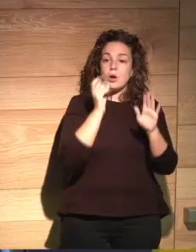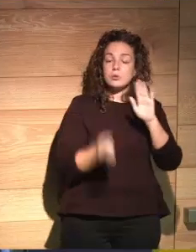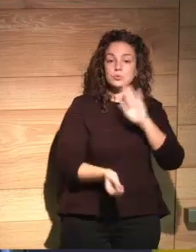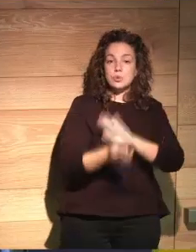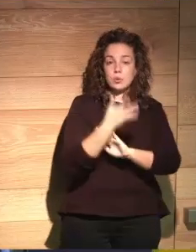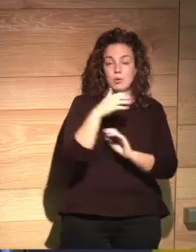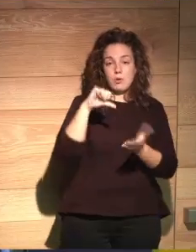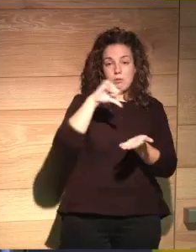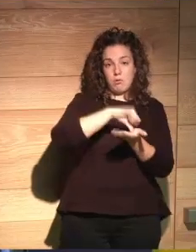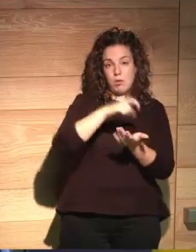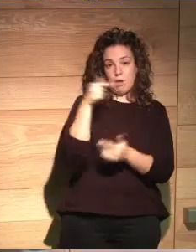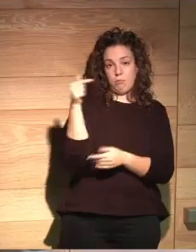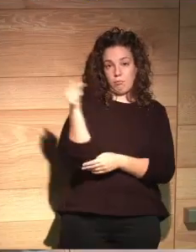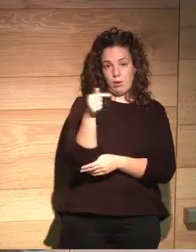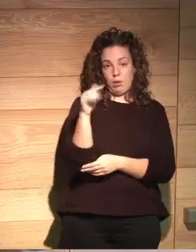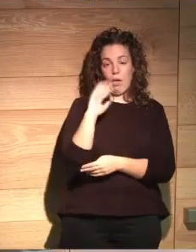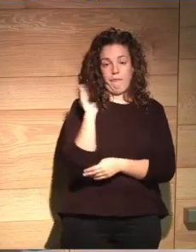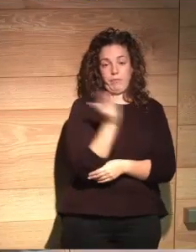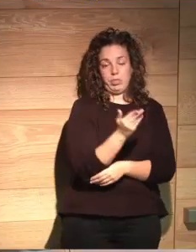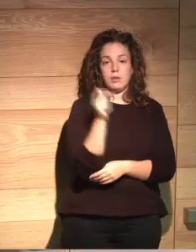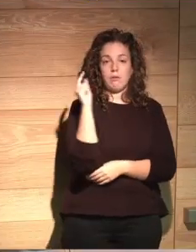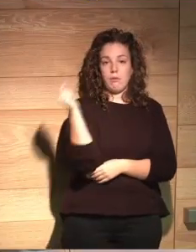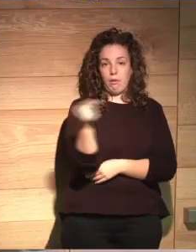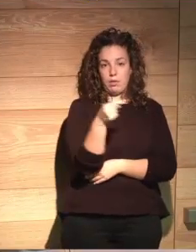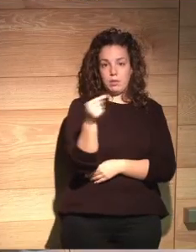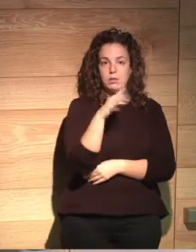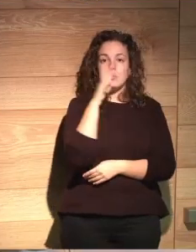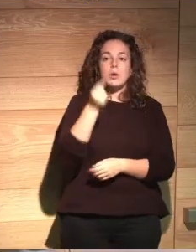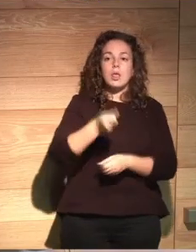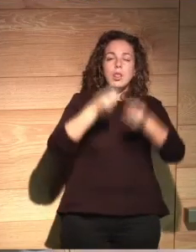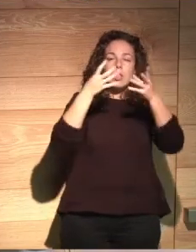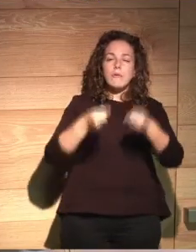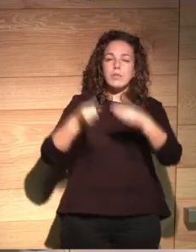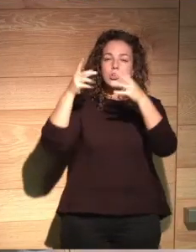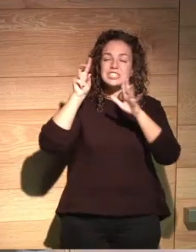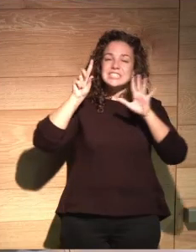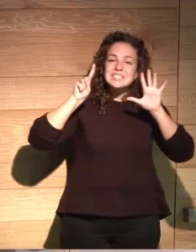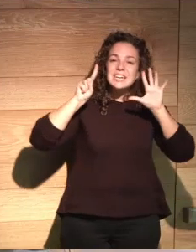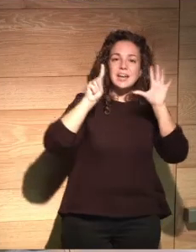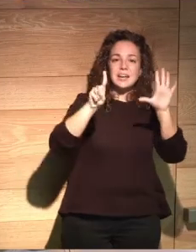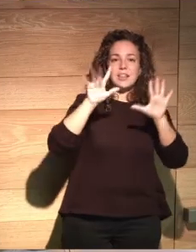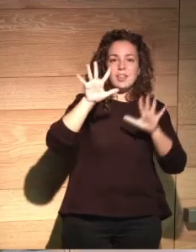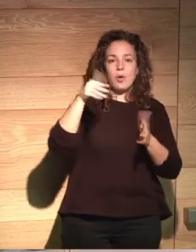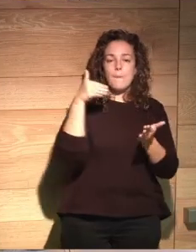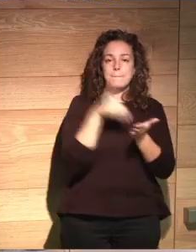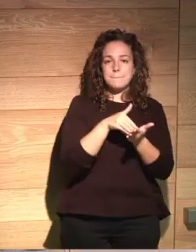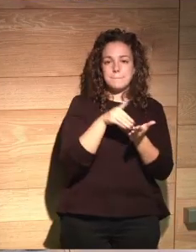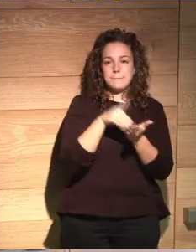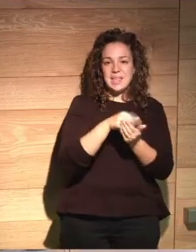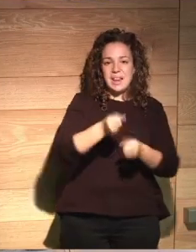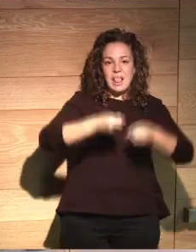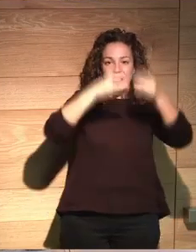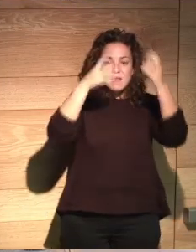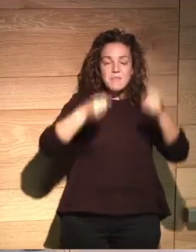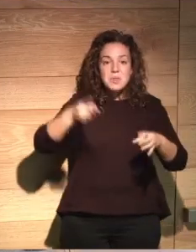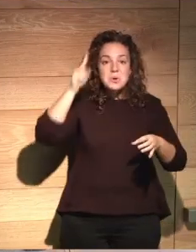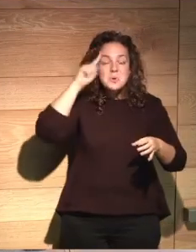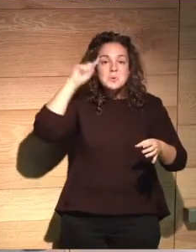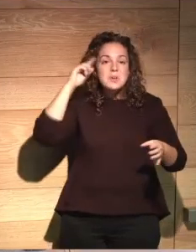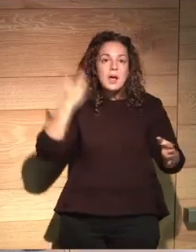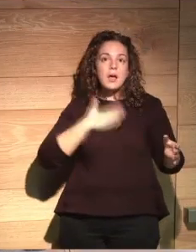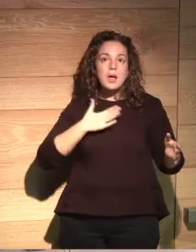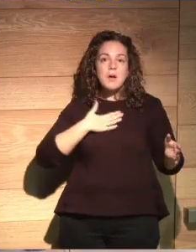is settling down in cities, and which is a very negative thing for cities. There are so many empty buildings in